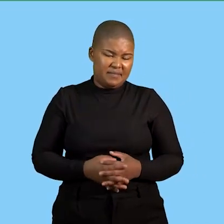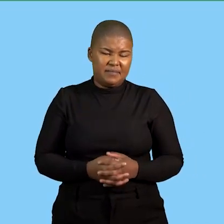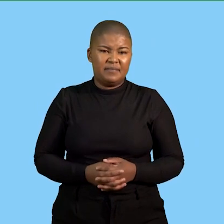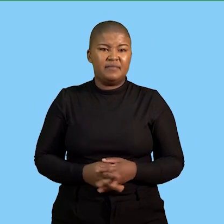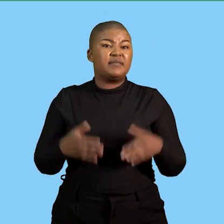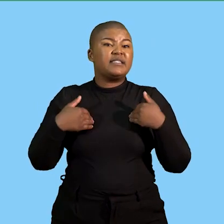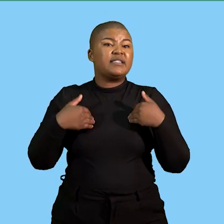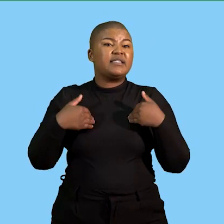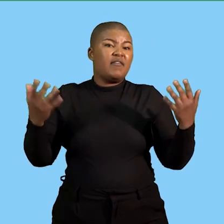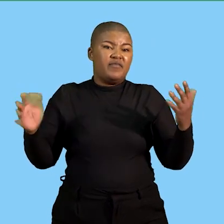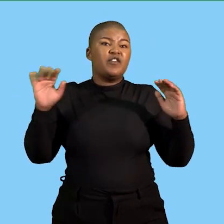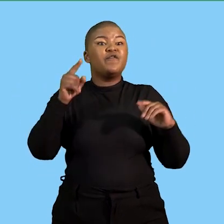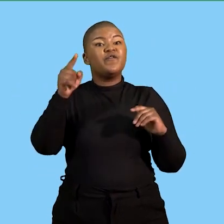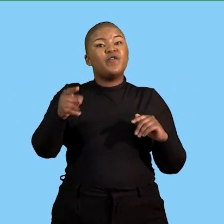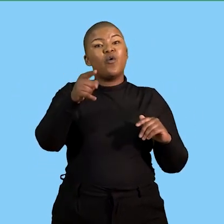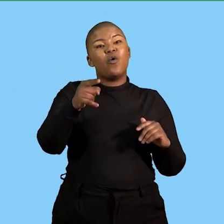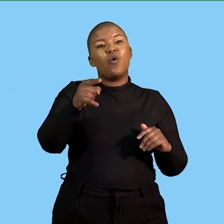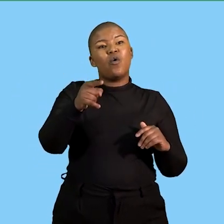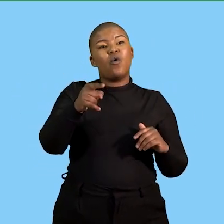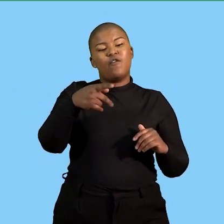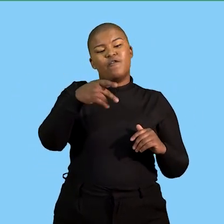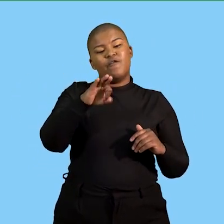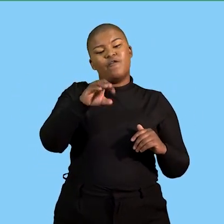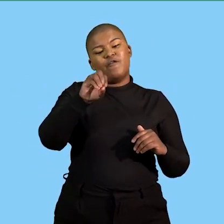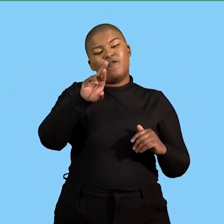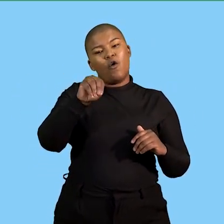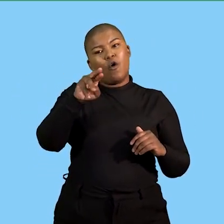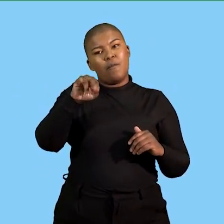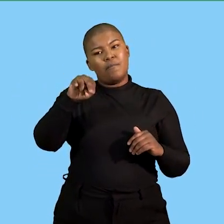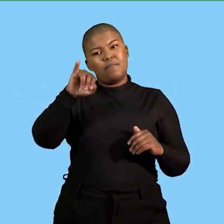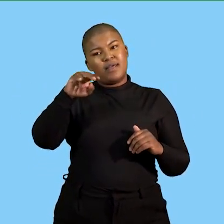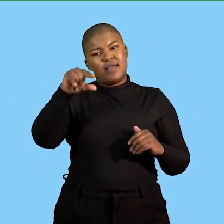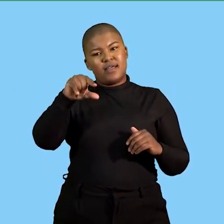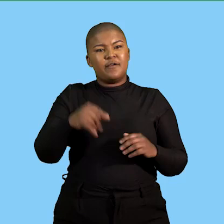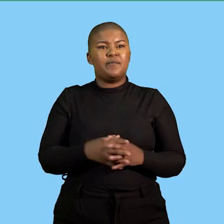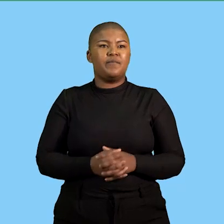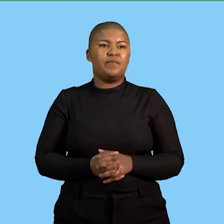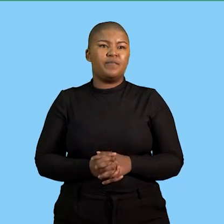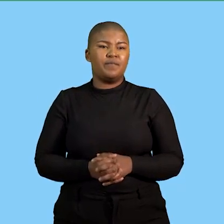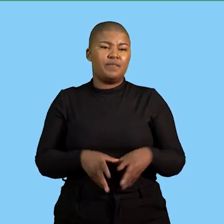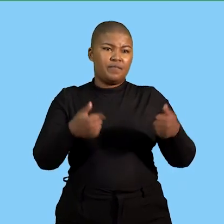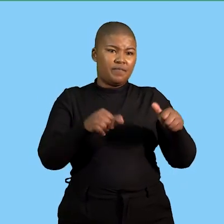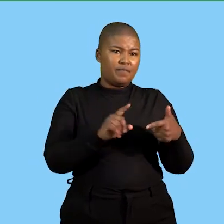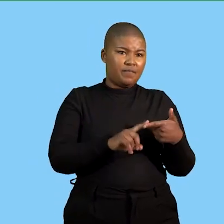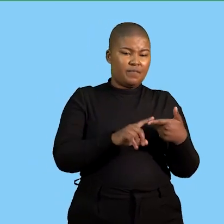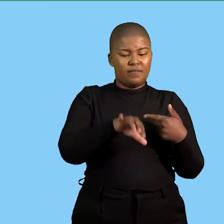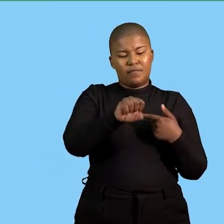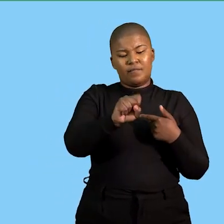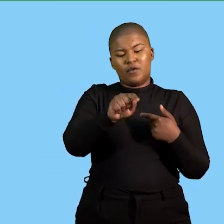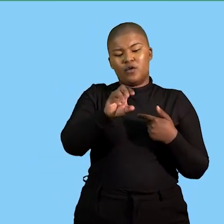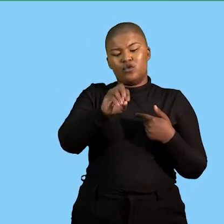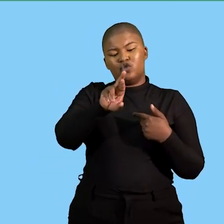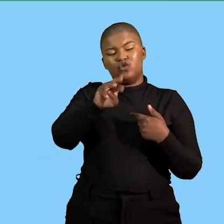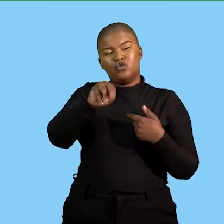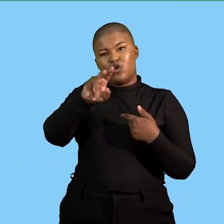beginning of the stage or team development. And then we have the second stage, which is now storming.